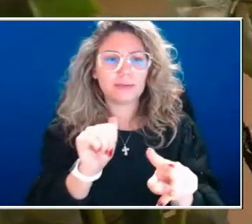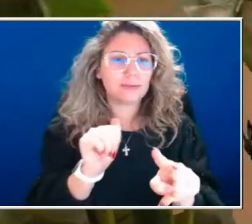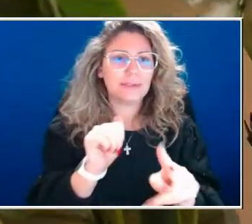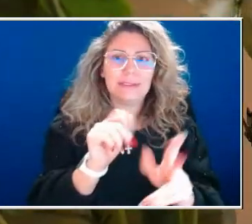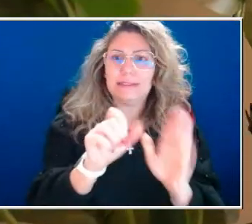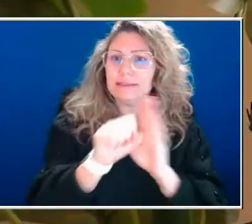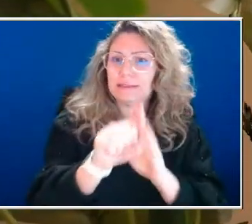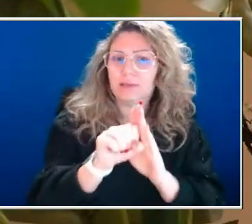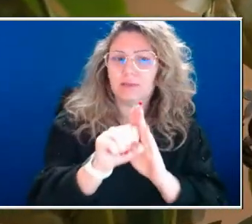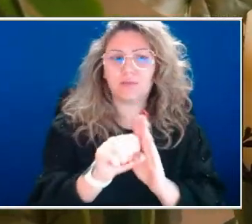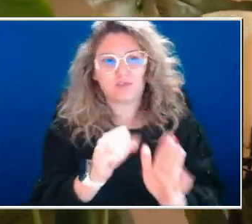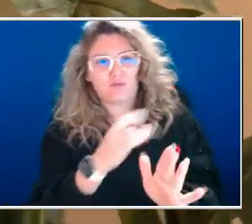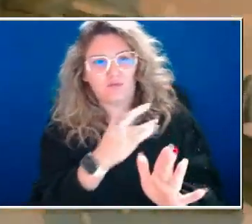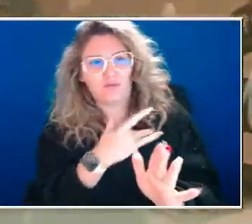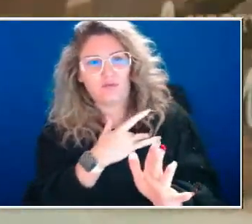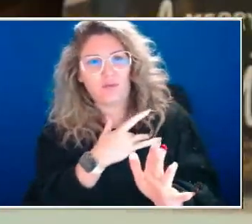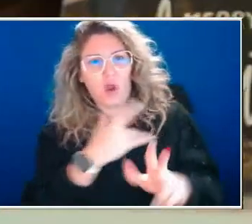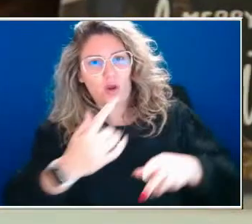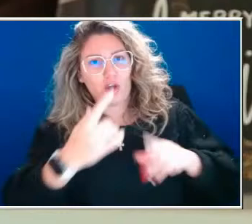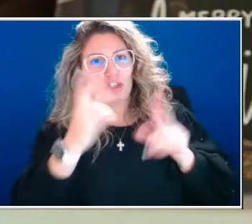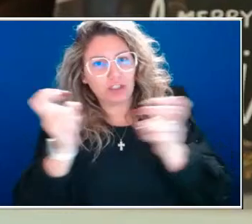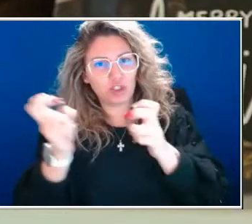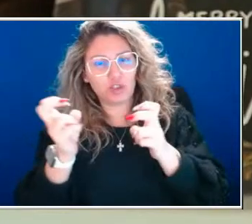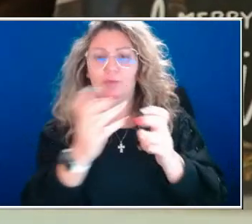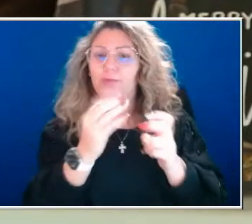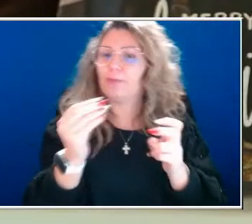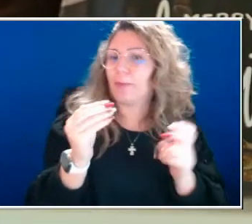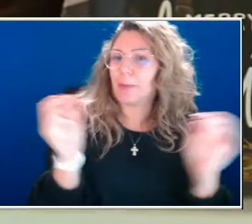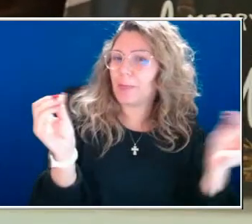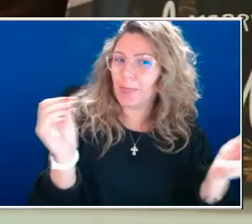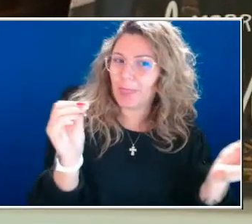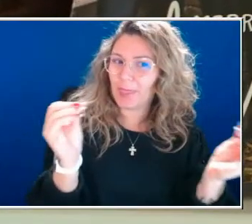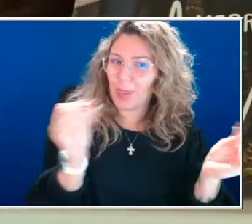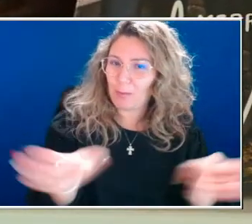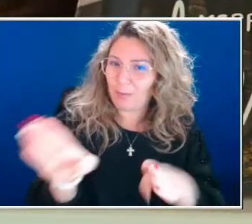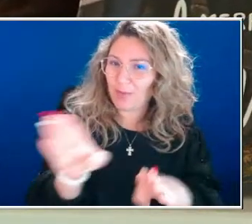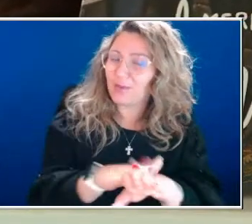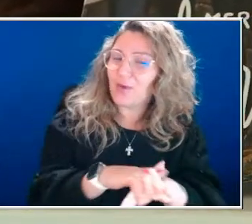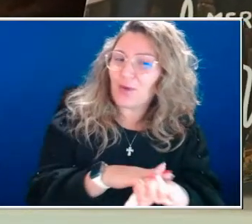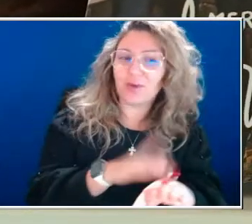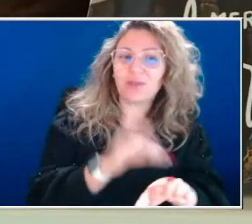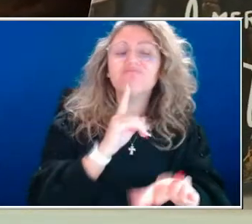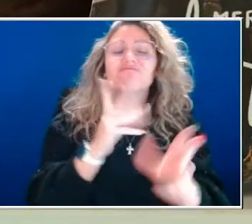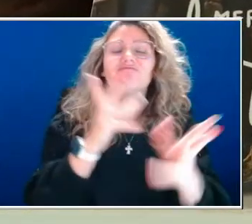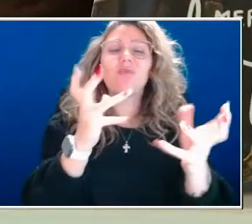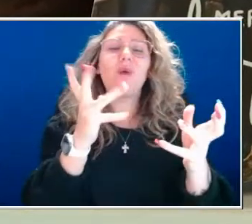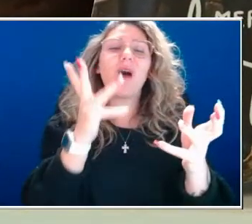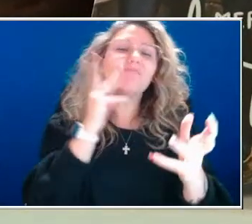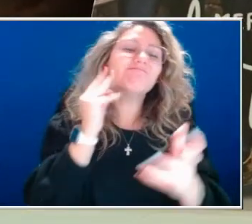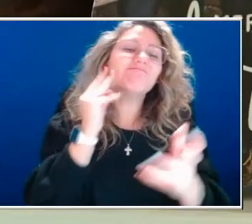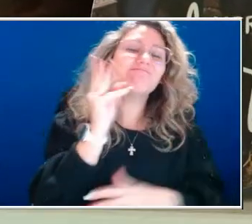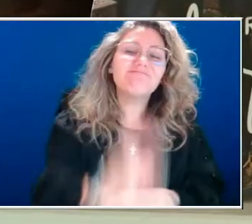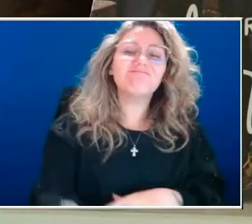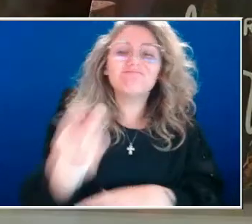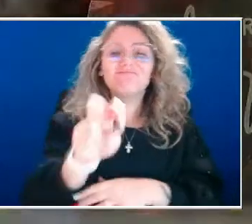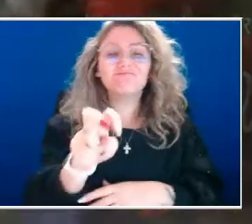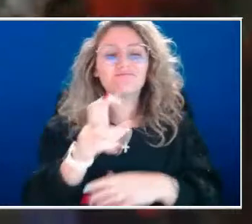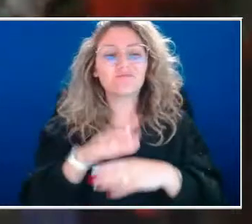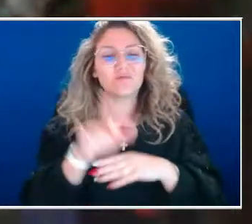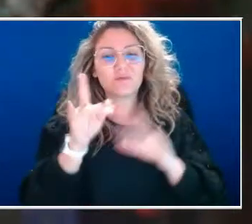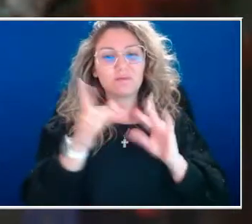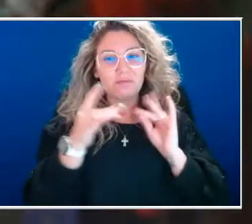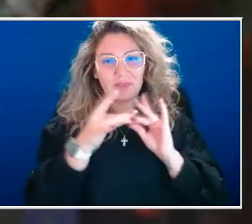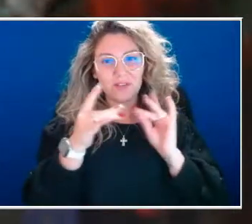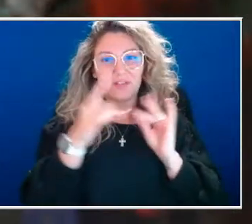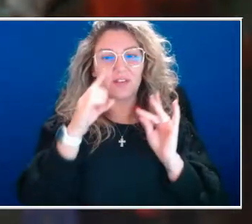no intentions of slowing down, planning decades more of adventures and travel. In the meantime, she has a message for other women. I